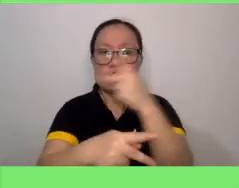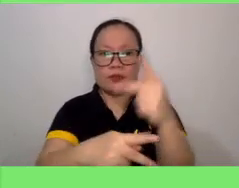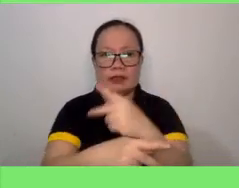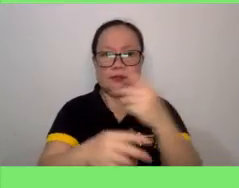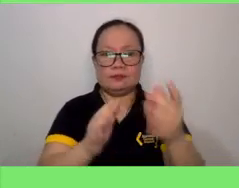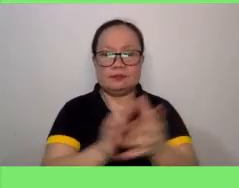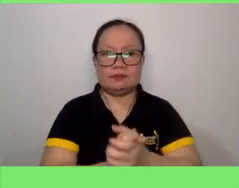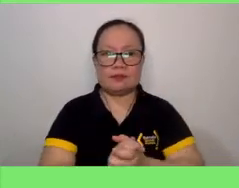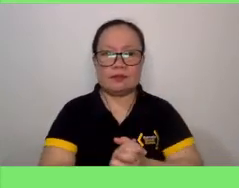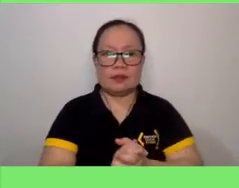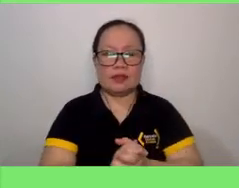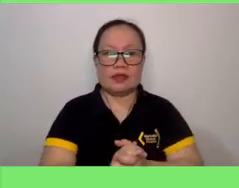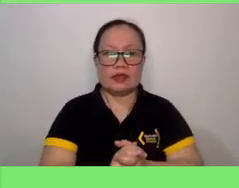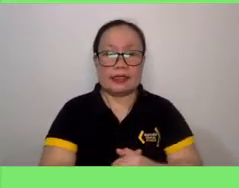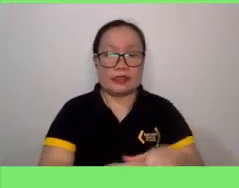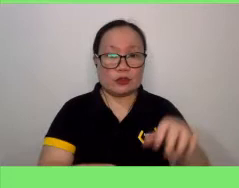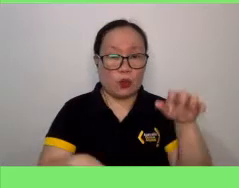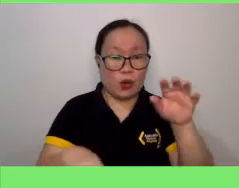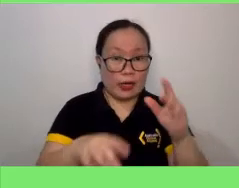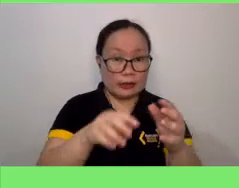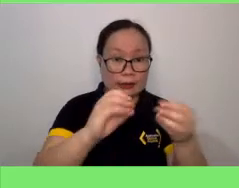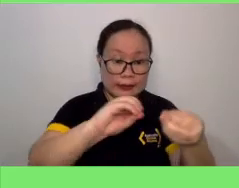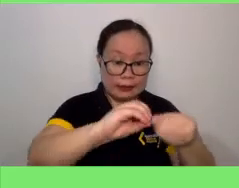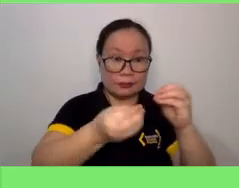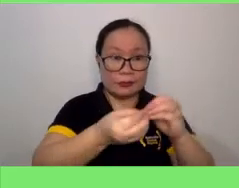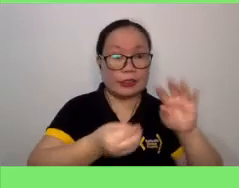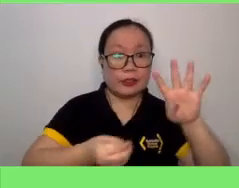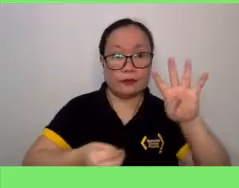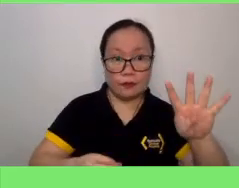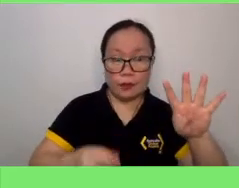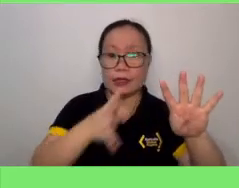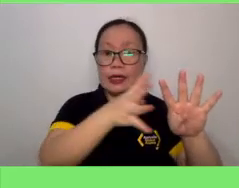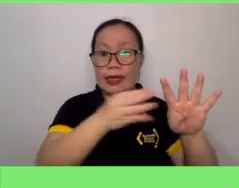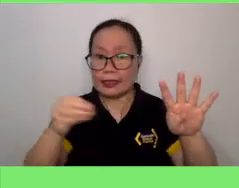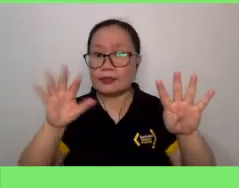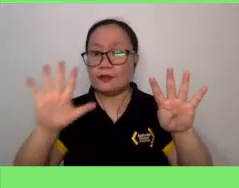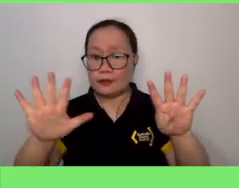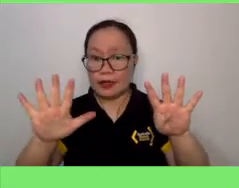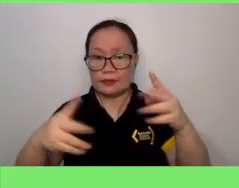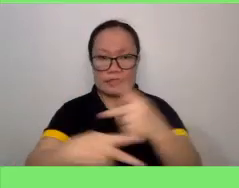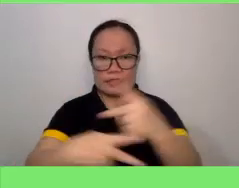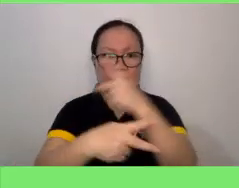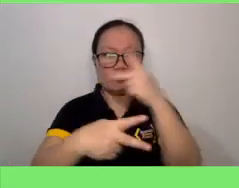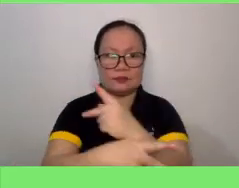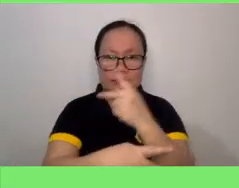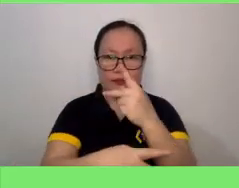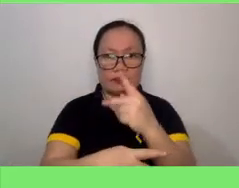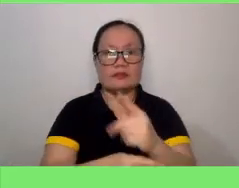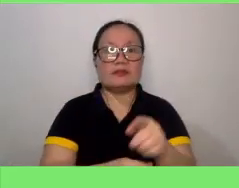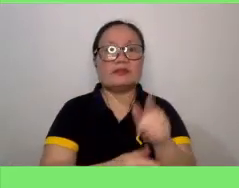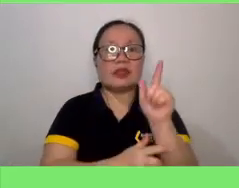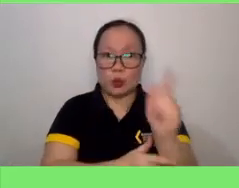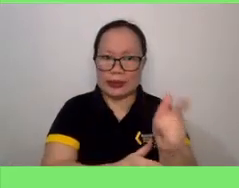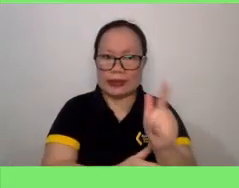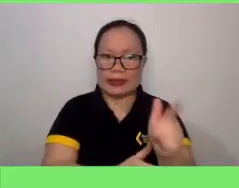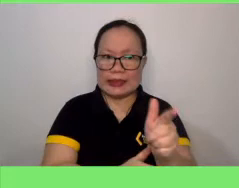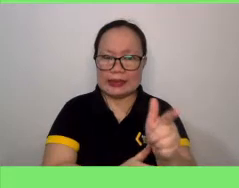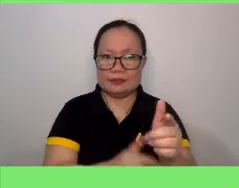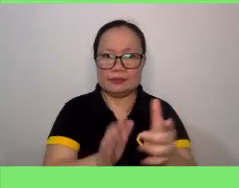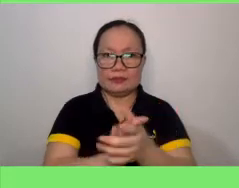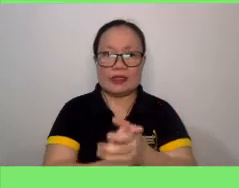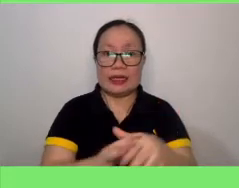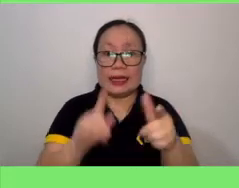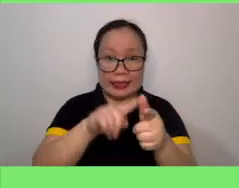So, ang gagawin po natin is i-multiply po natin yung kanyang coefficient. So, 4 times 5, that